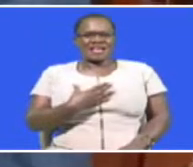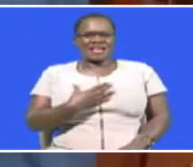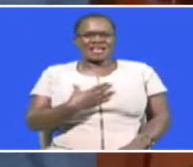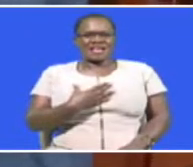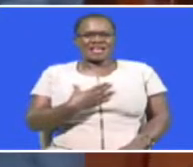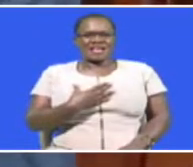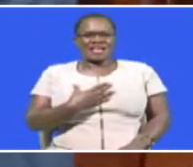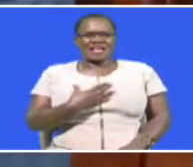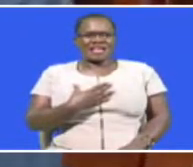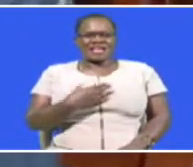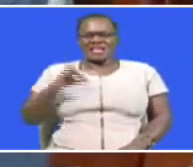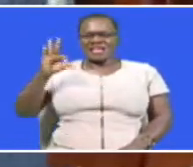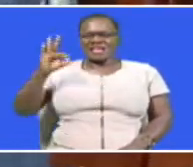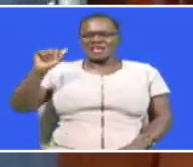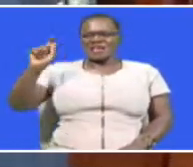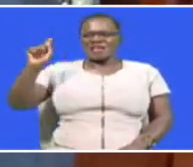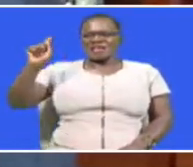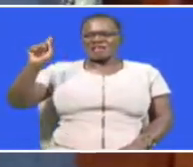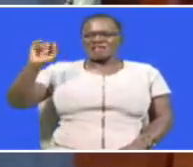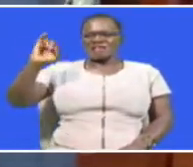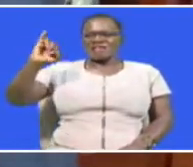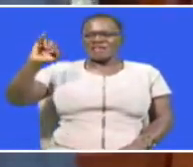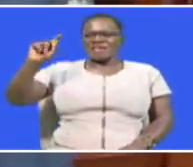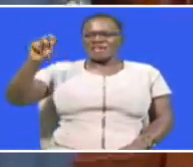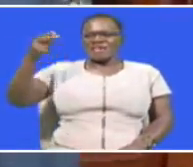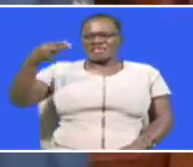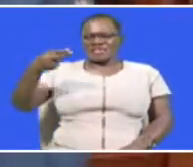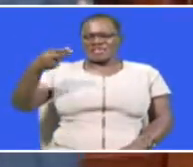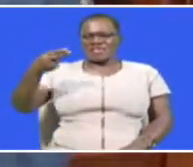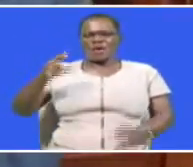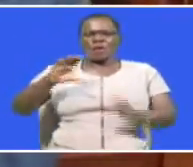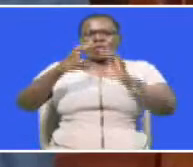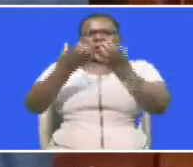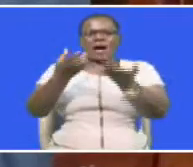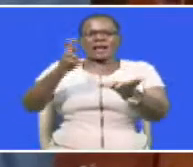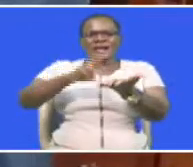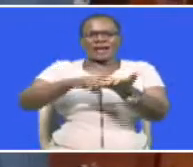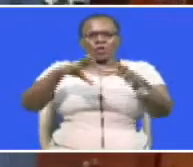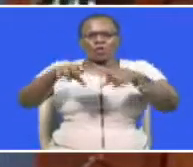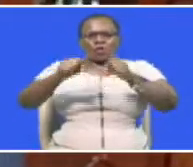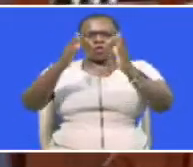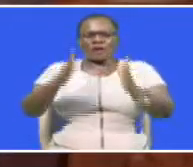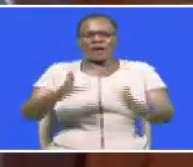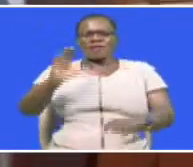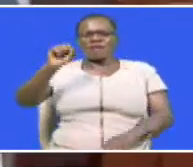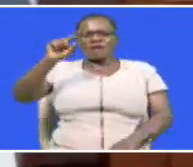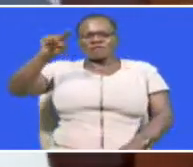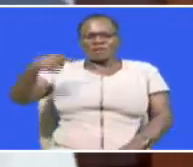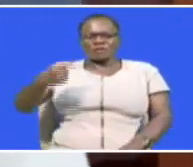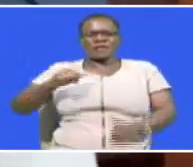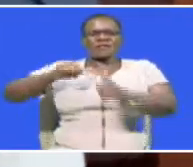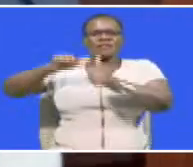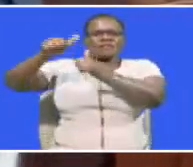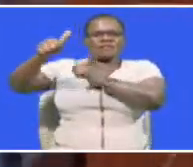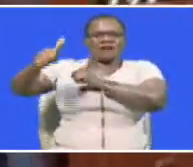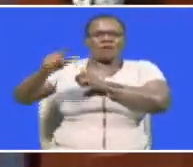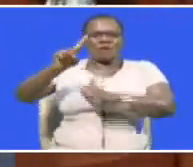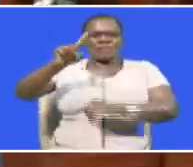Leading them was Faith Chepngetich Kipyegon, the current world record holder in the 5,000 meters